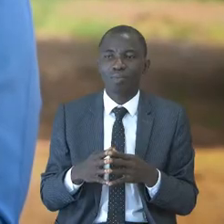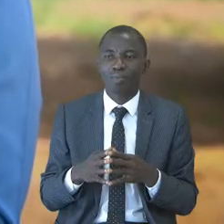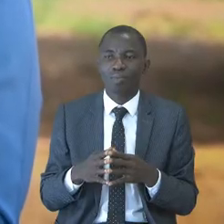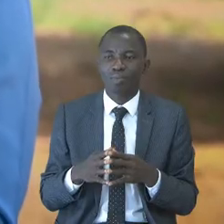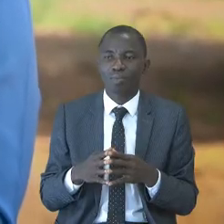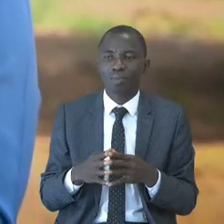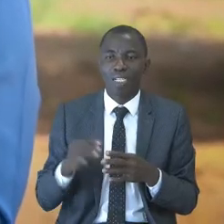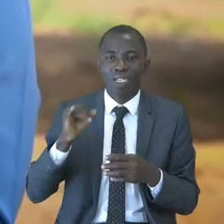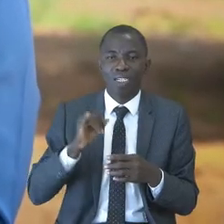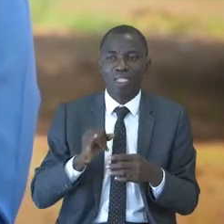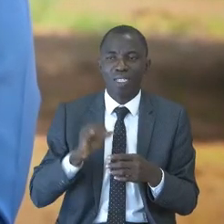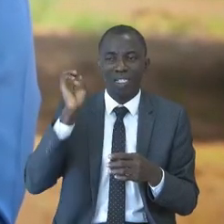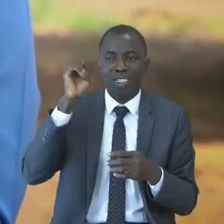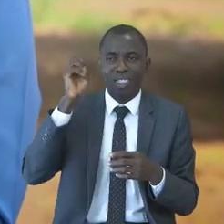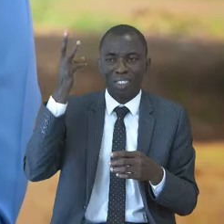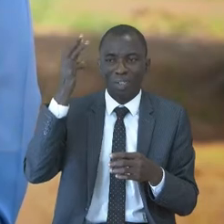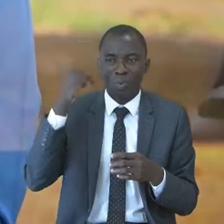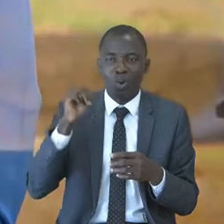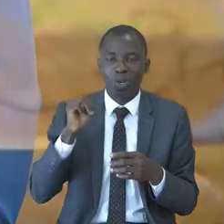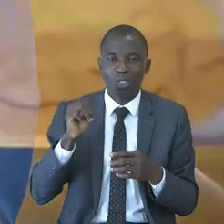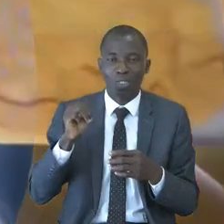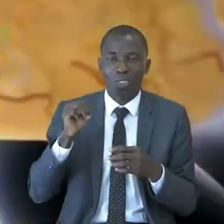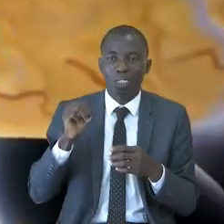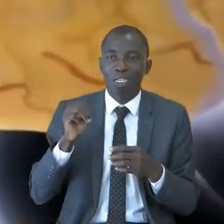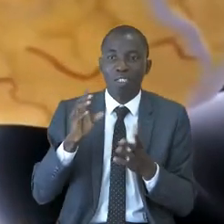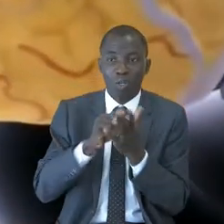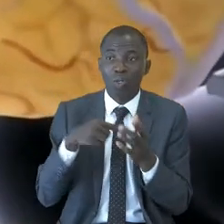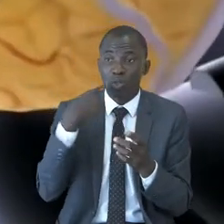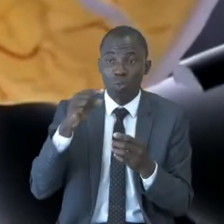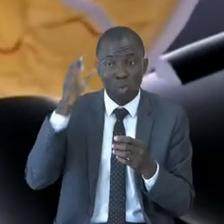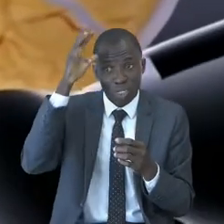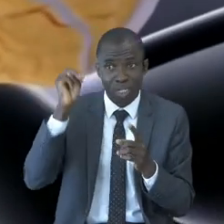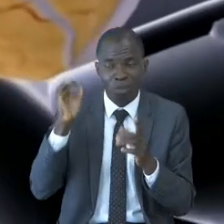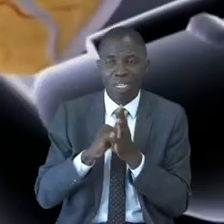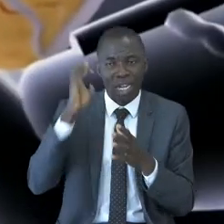I was diagnosed with a prostate cancer. And